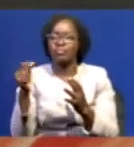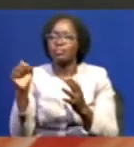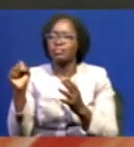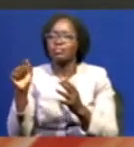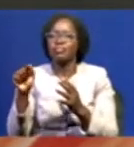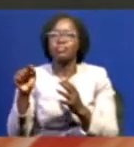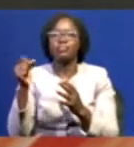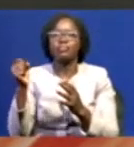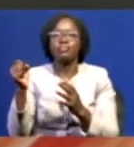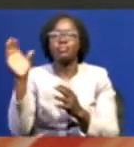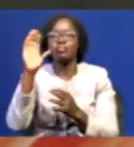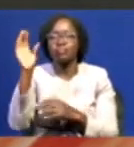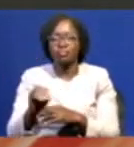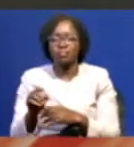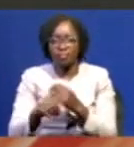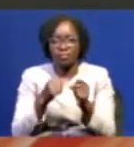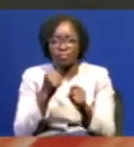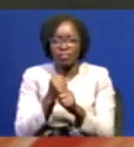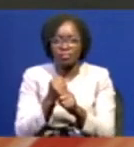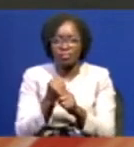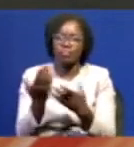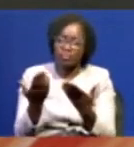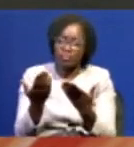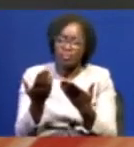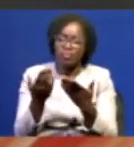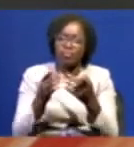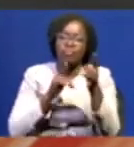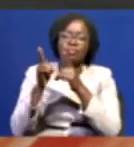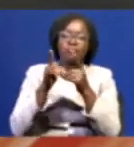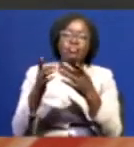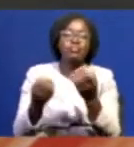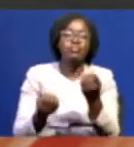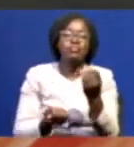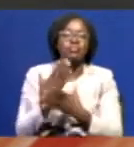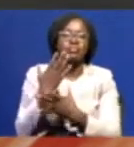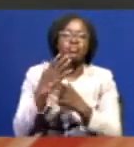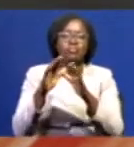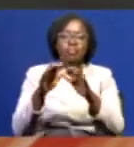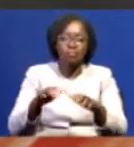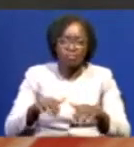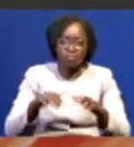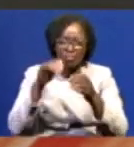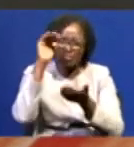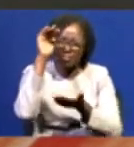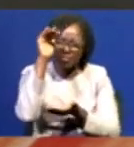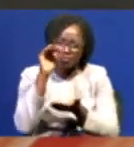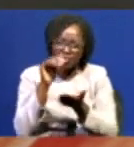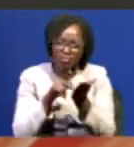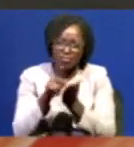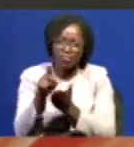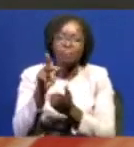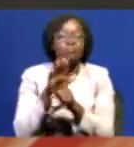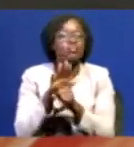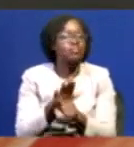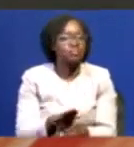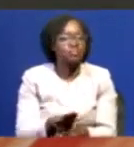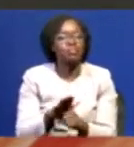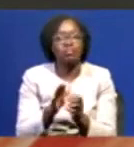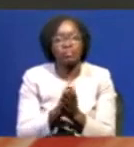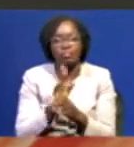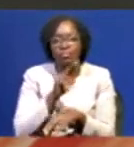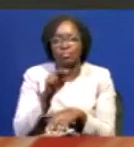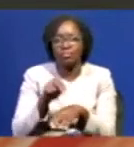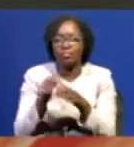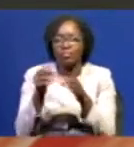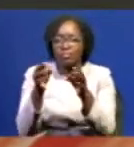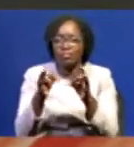year, driven by tourism recovery, rebounding agriculture, and reduced inflationary pressures. National Treasury